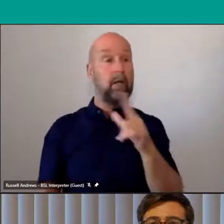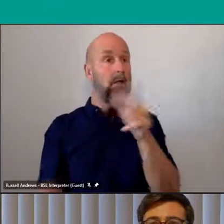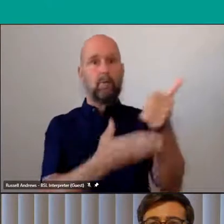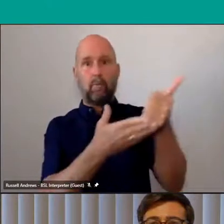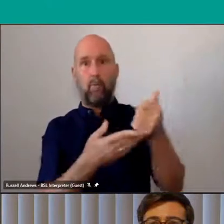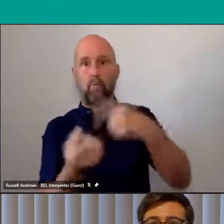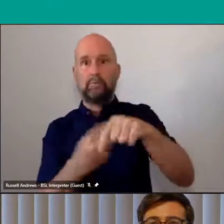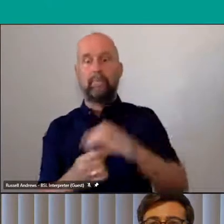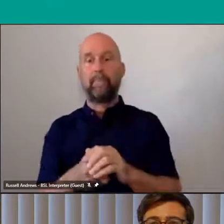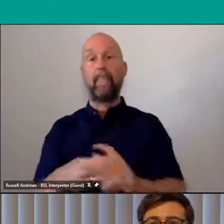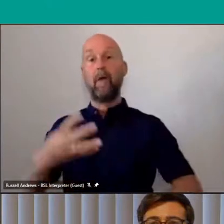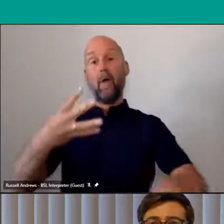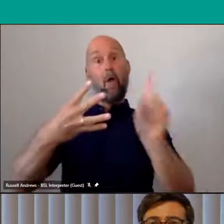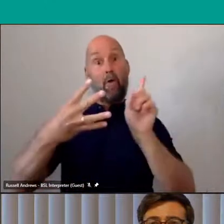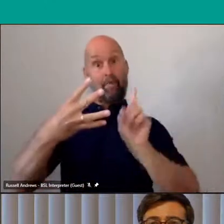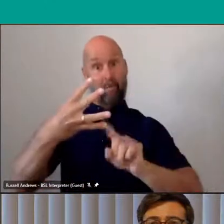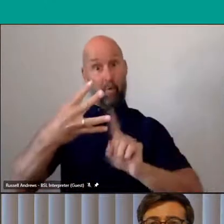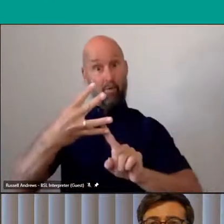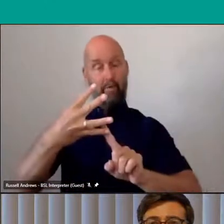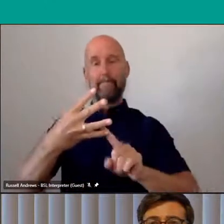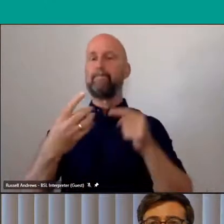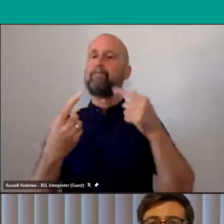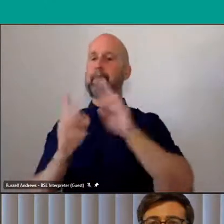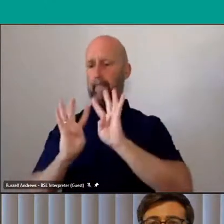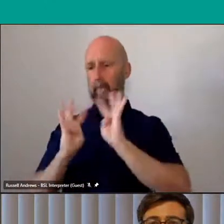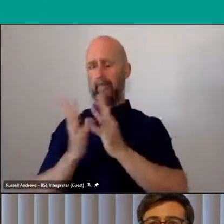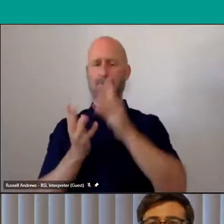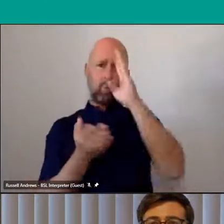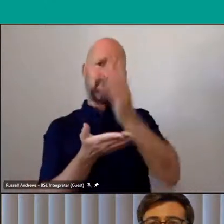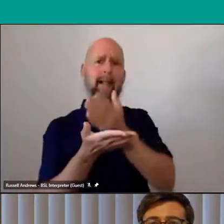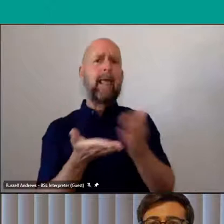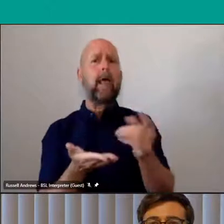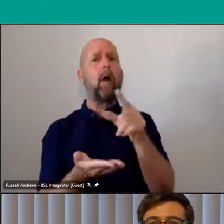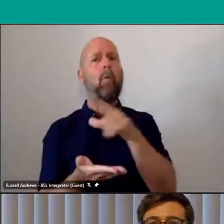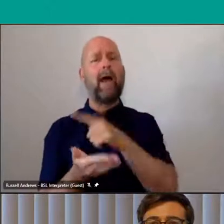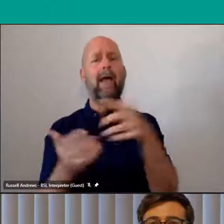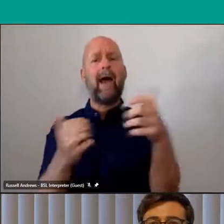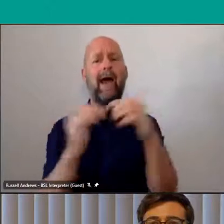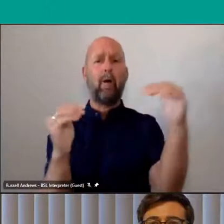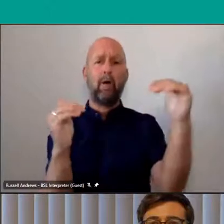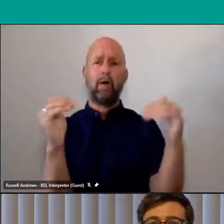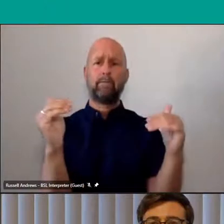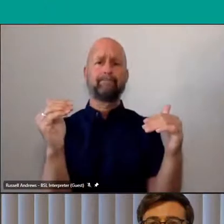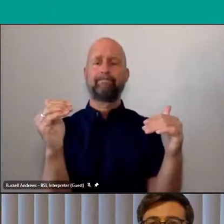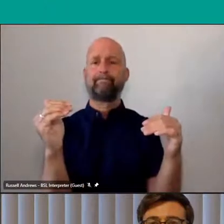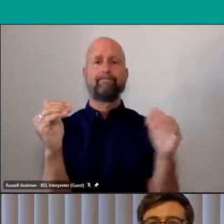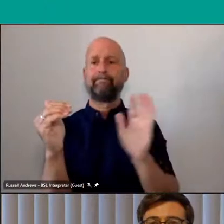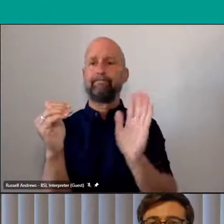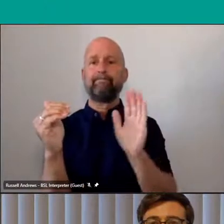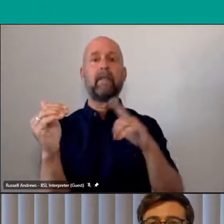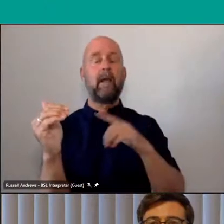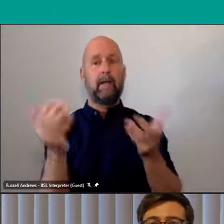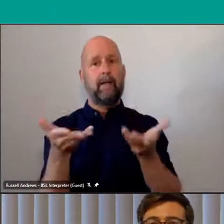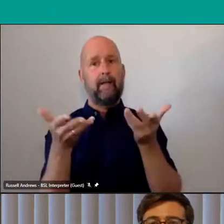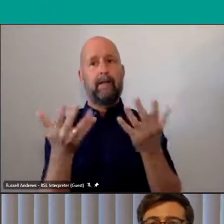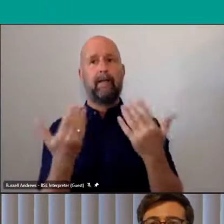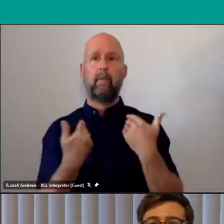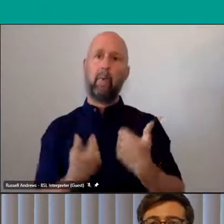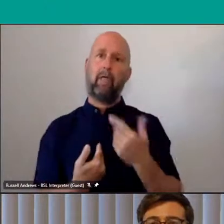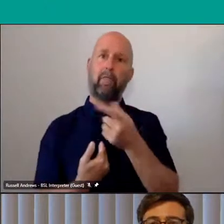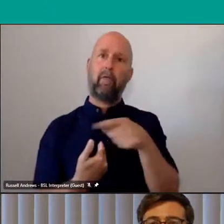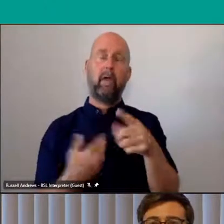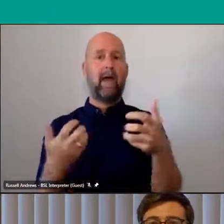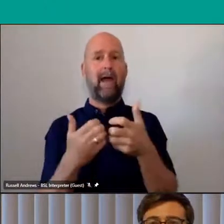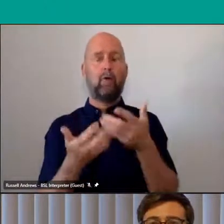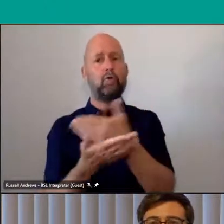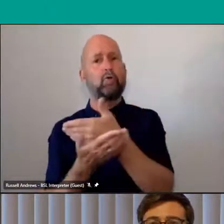Fourth, we were clear that to tackle inequality, you've got to build wealth. You've got to build wealth and you've got to find ways of